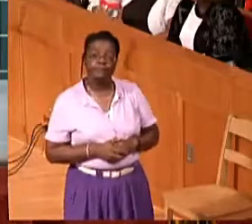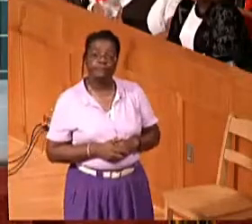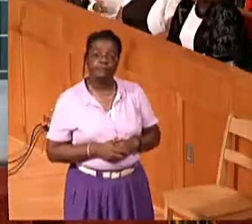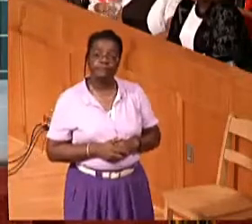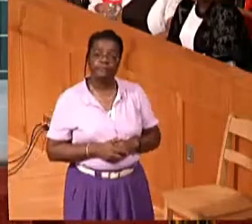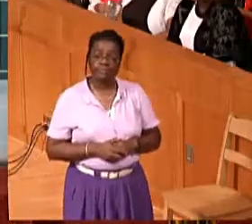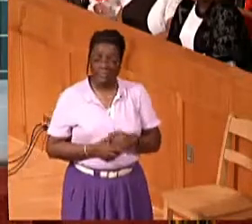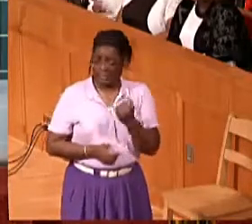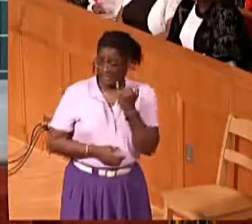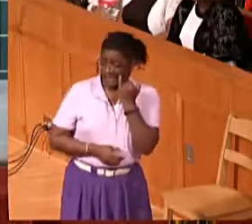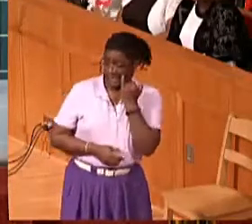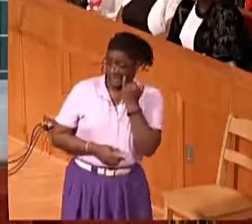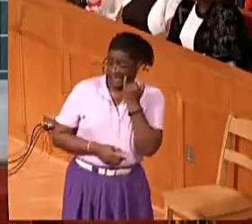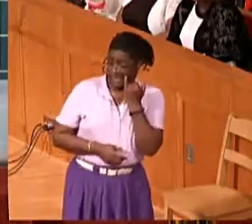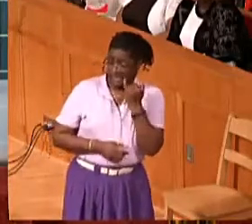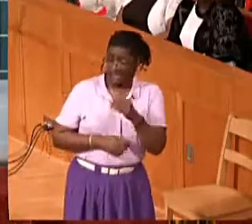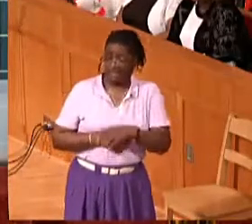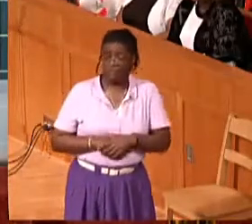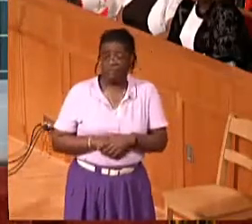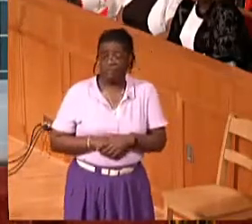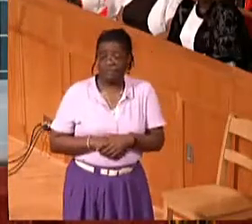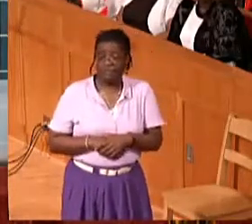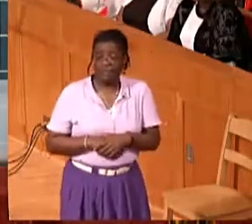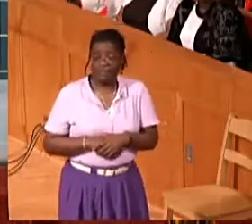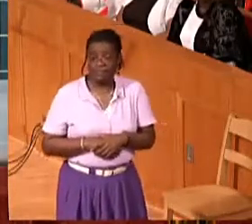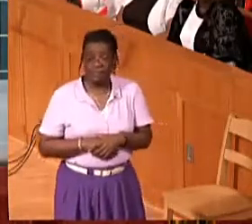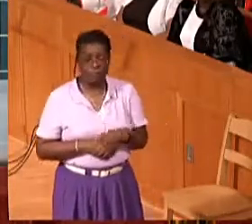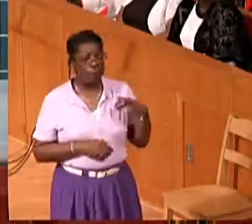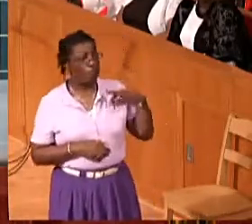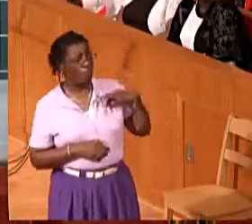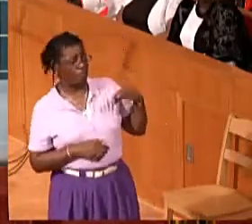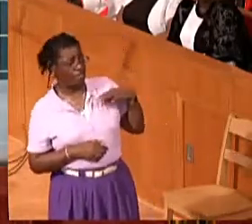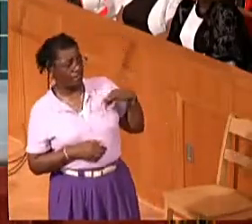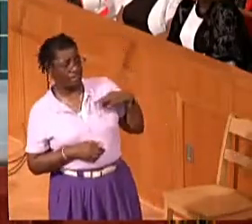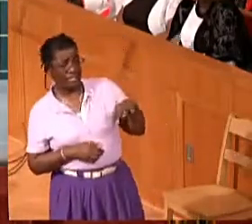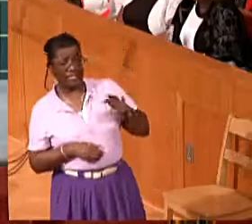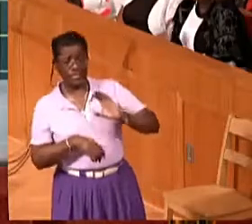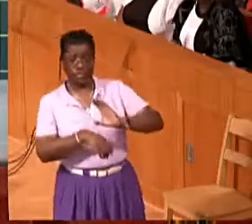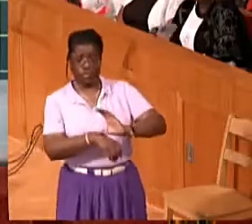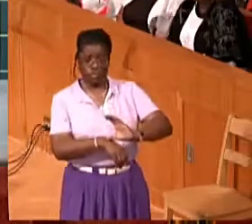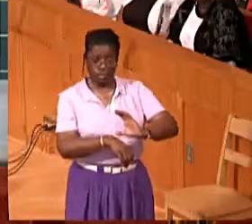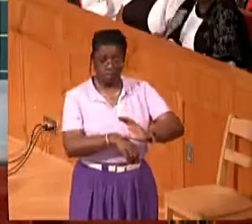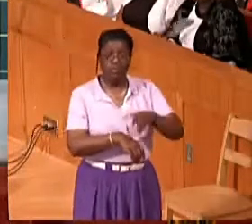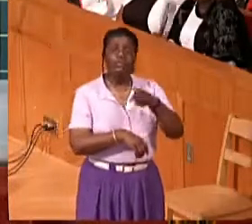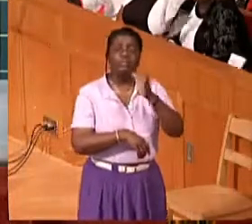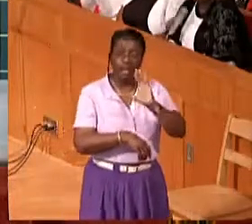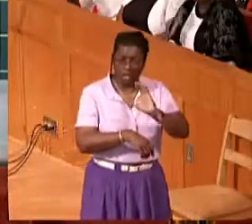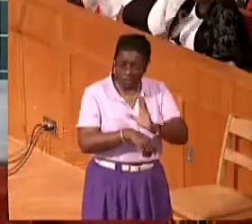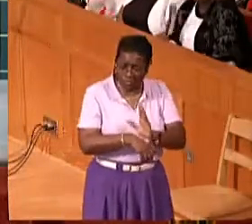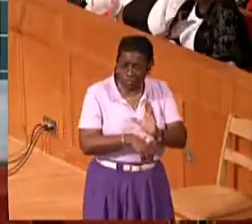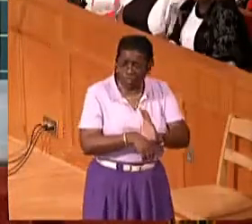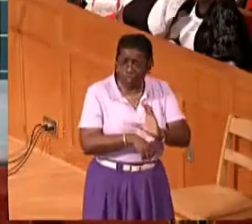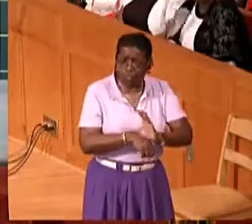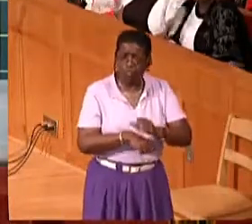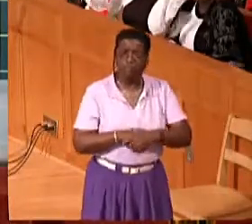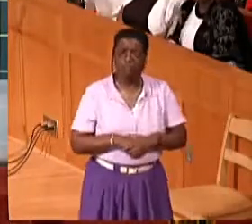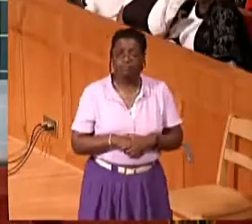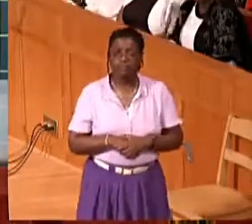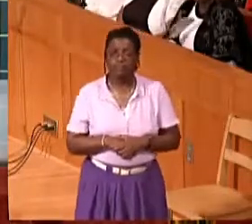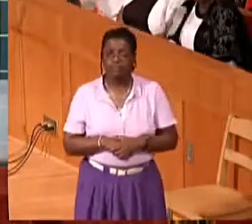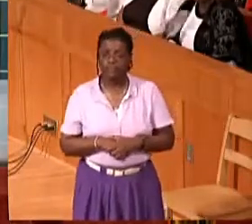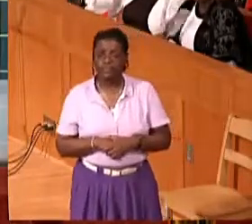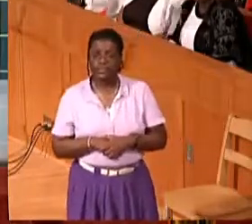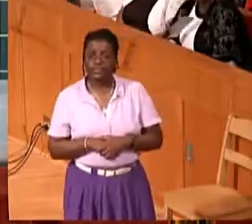And so, if we are going to be of any benefit to the church, if we are going to be, not only must we